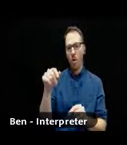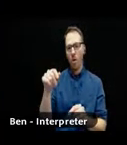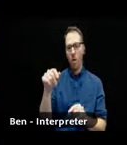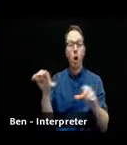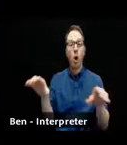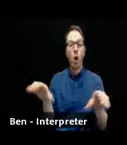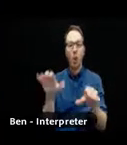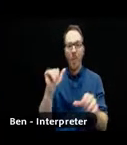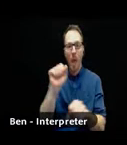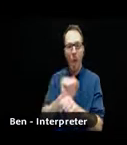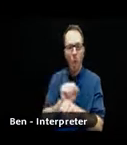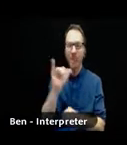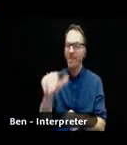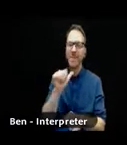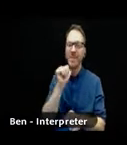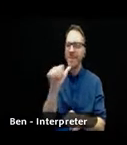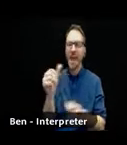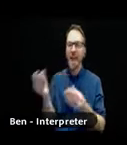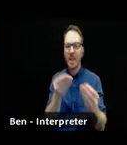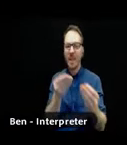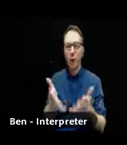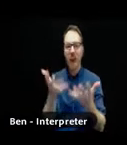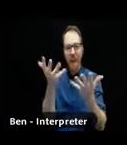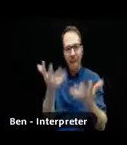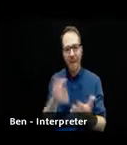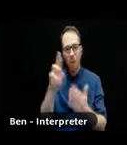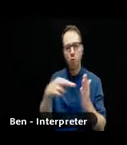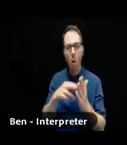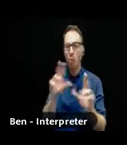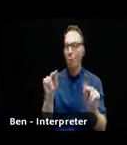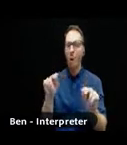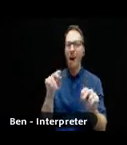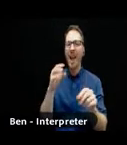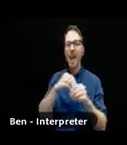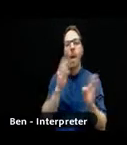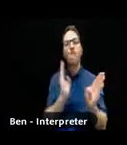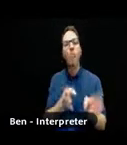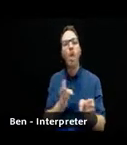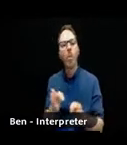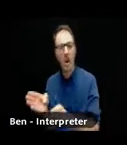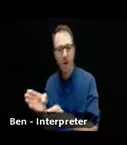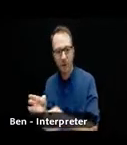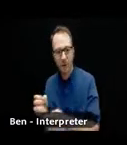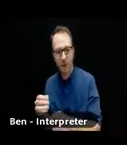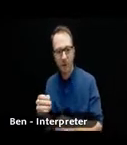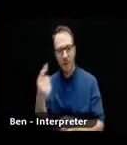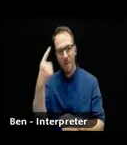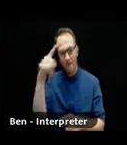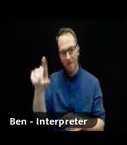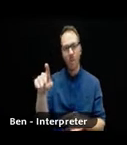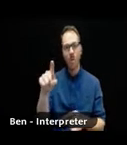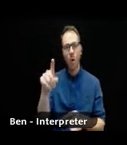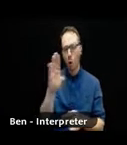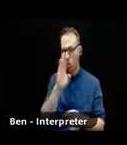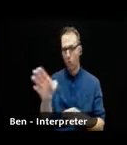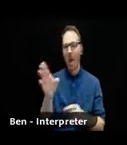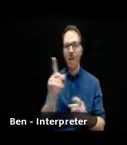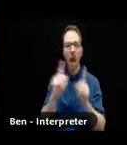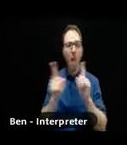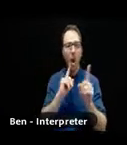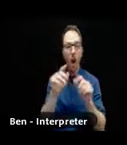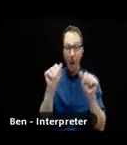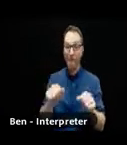This is not a facilitator-heavy role. Rather, in the preparation, for the direct dialogue, which may take weeks